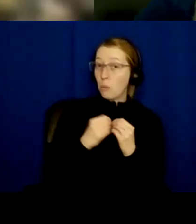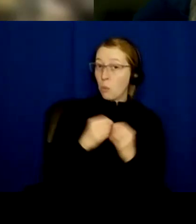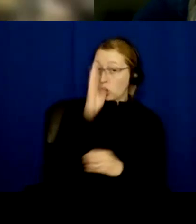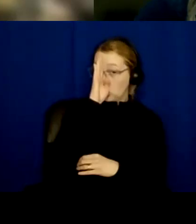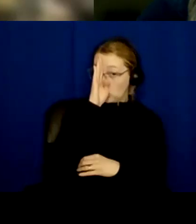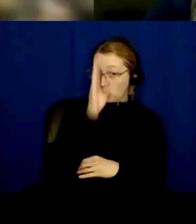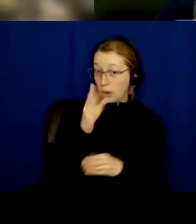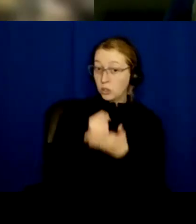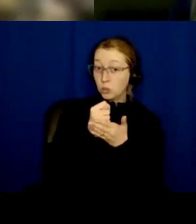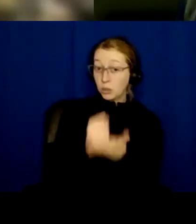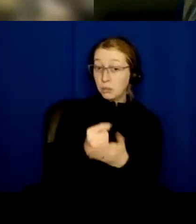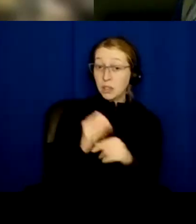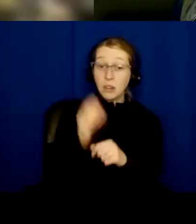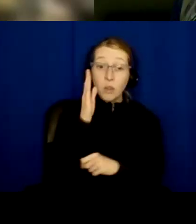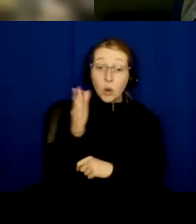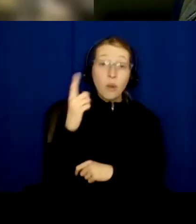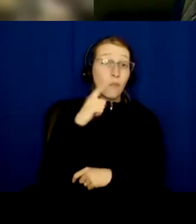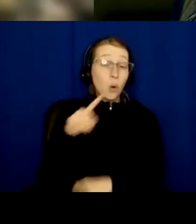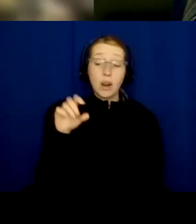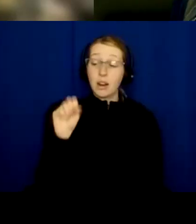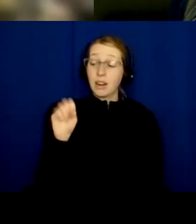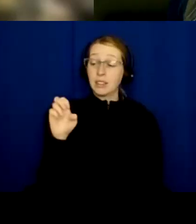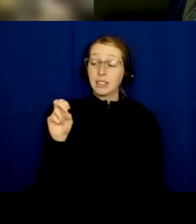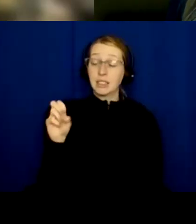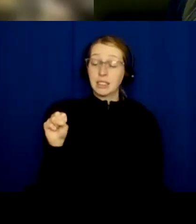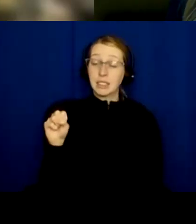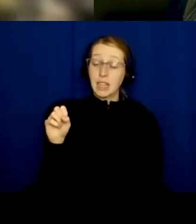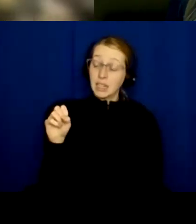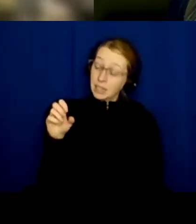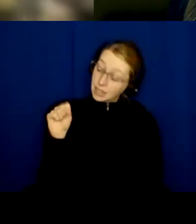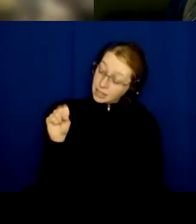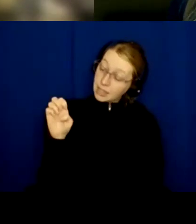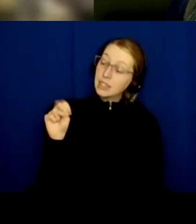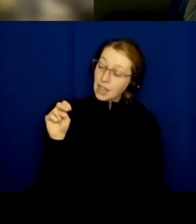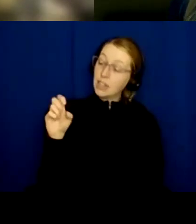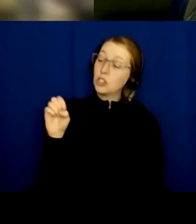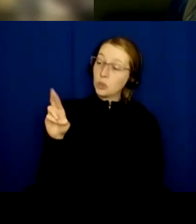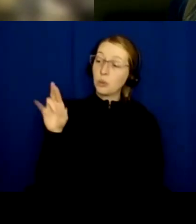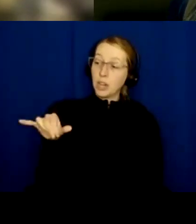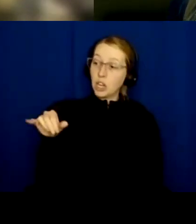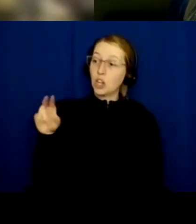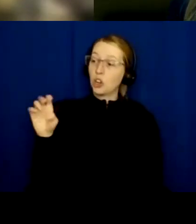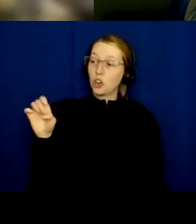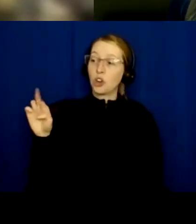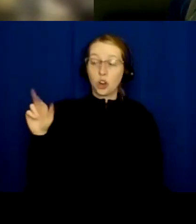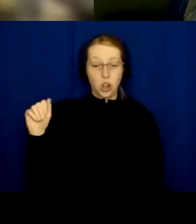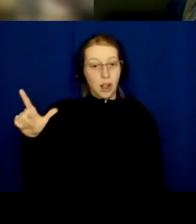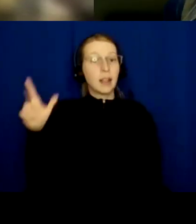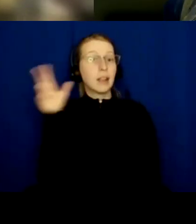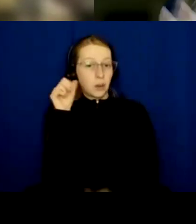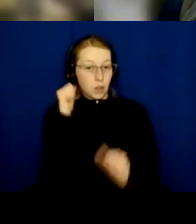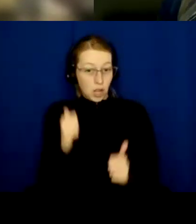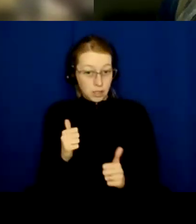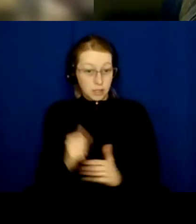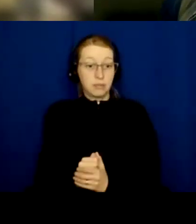loss? Yeah, so sensory neural hearing loss, and I didn't talk about this in my presentations,